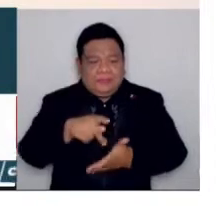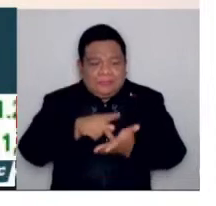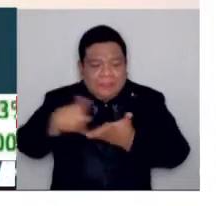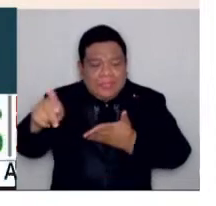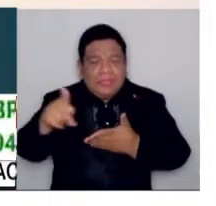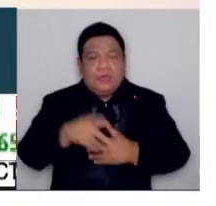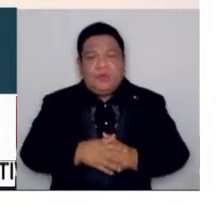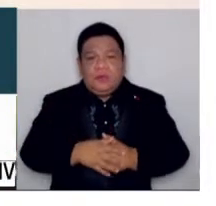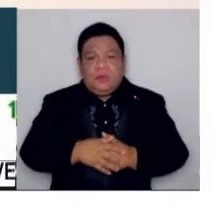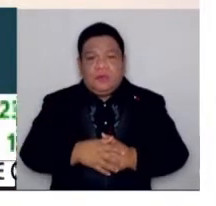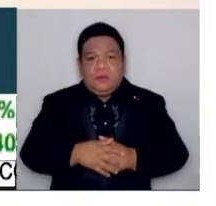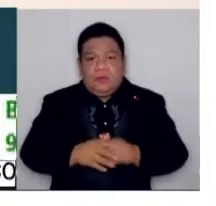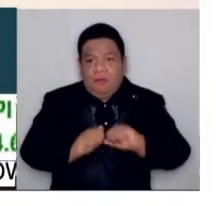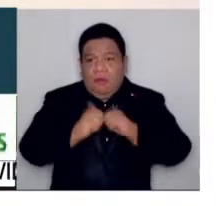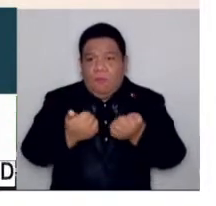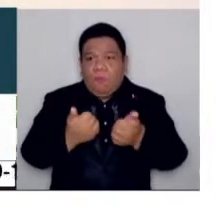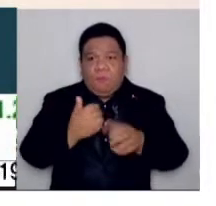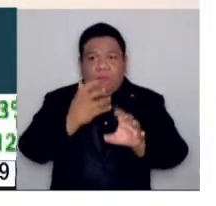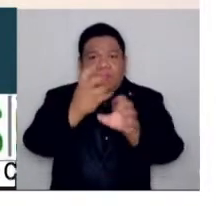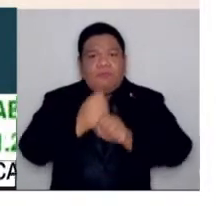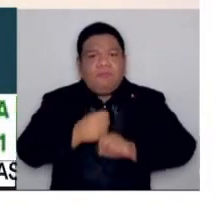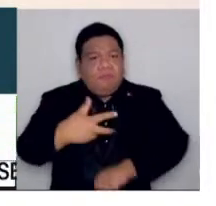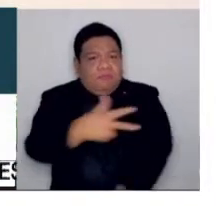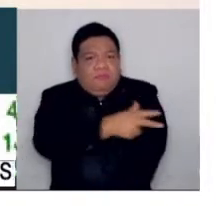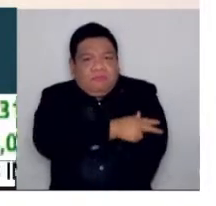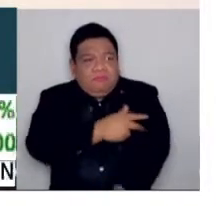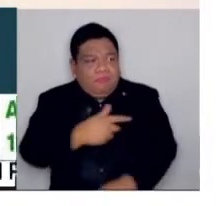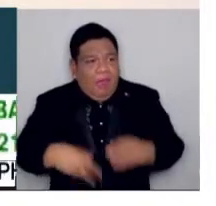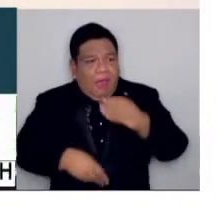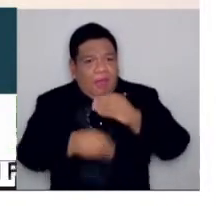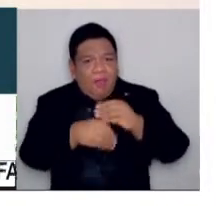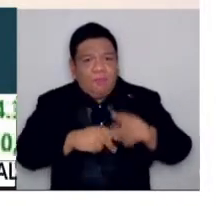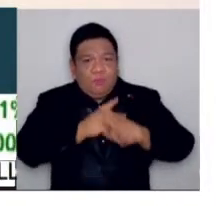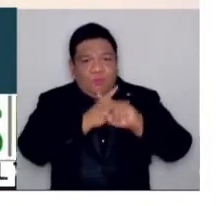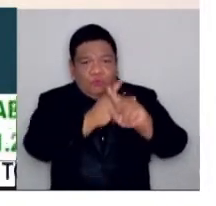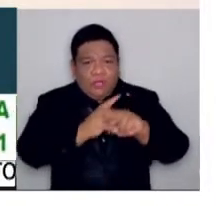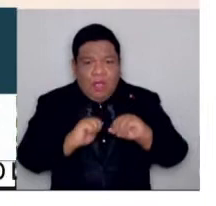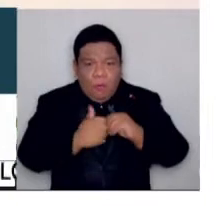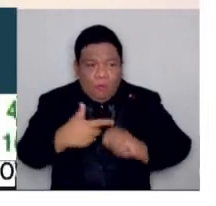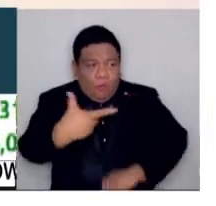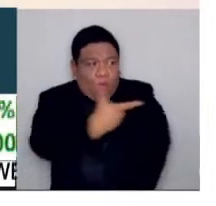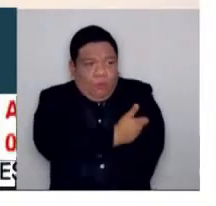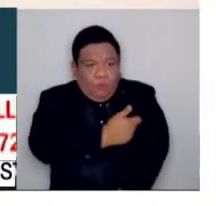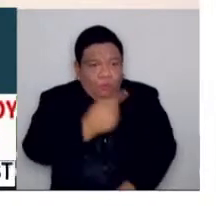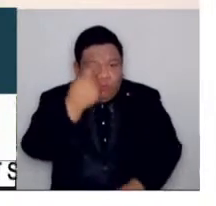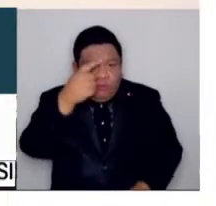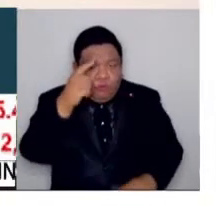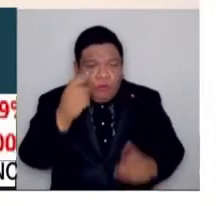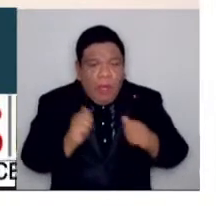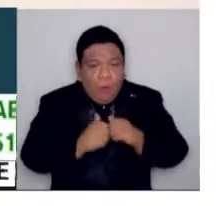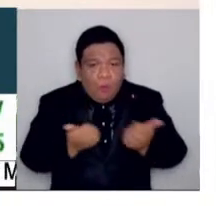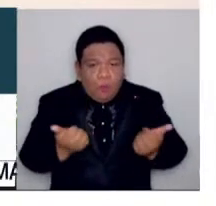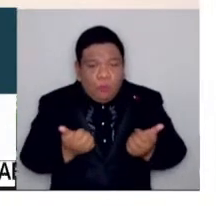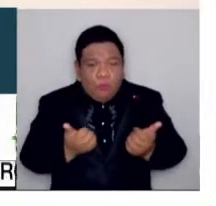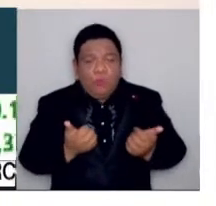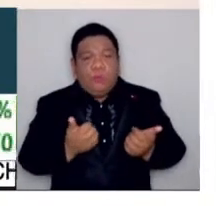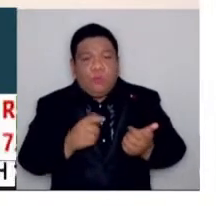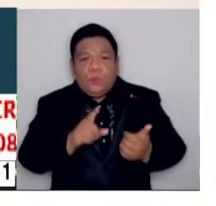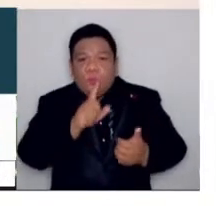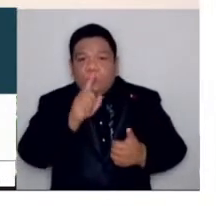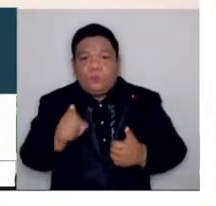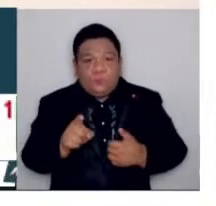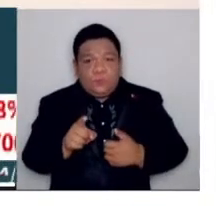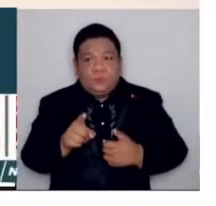ho kayo makakakuha ng mga booster shots na yan o yung mga third doses na yan kung kasi ho ang lahat ng ito